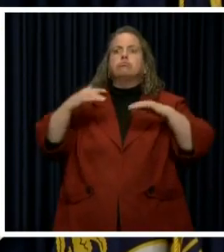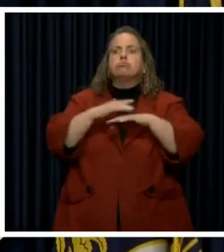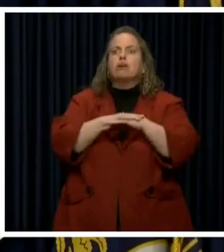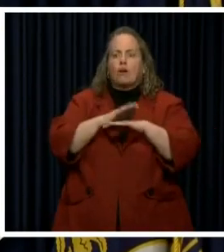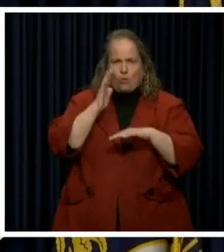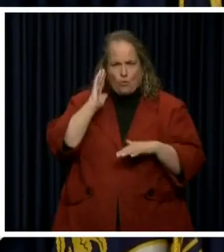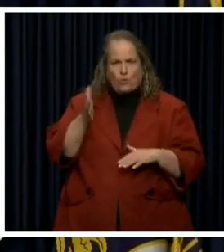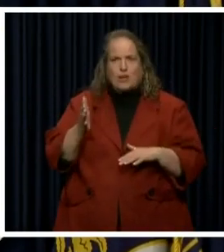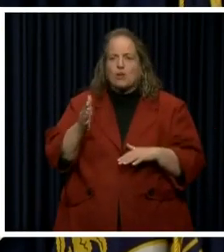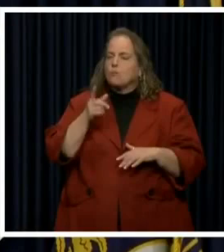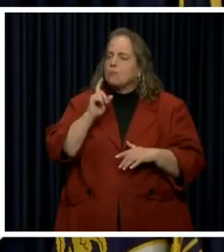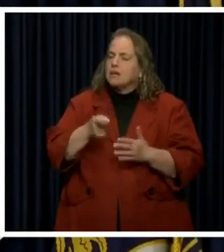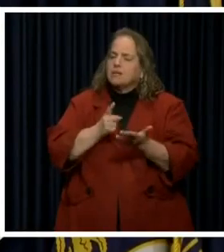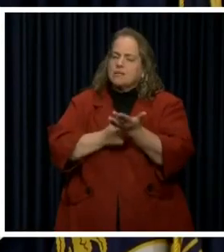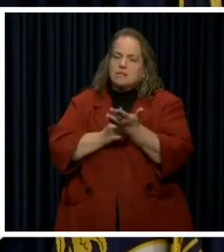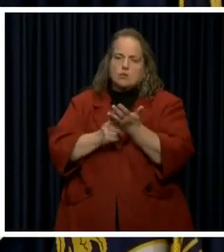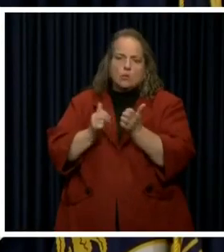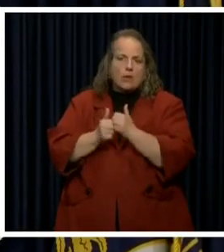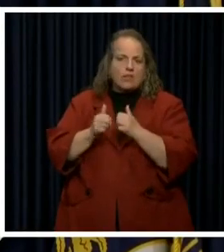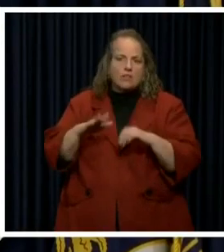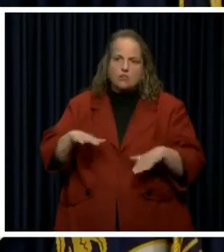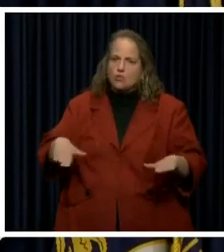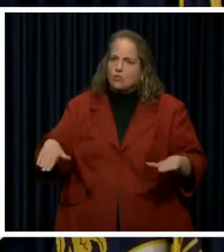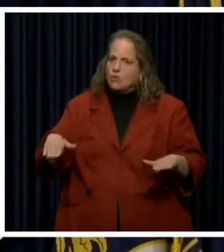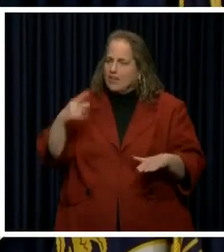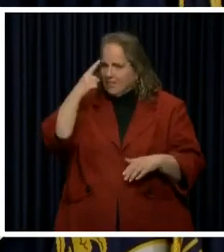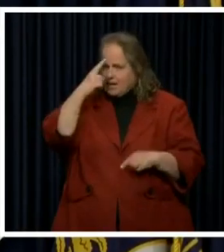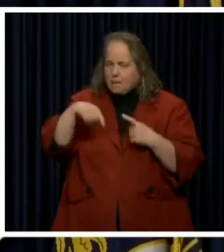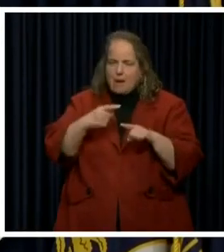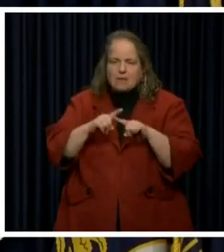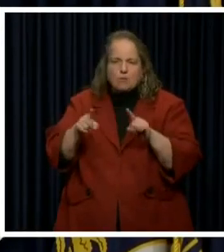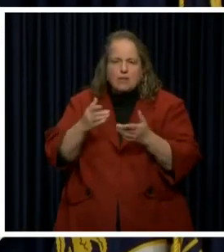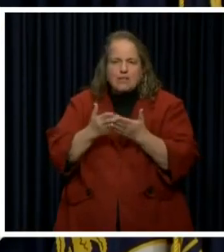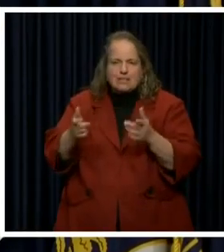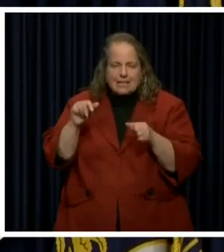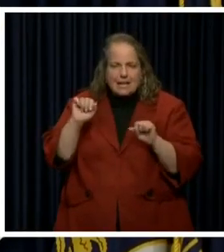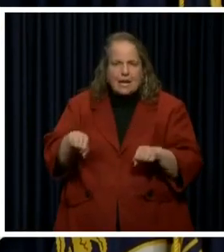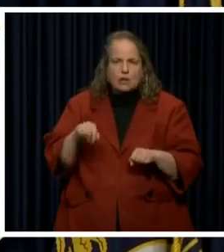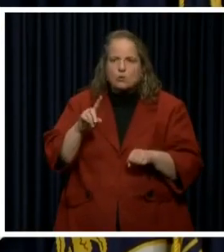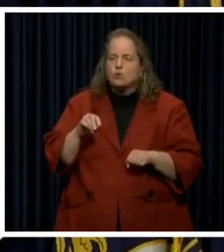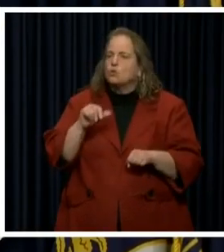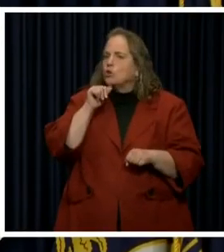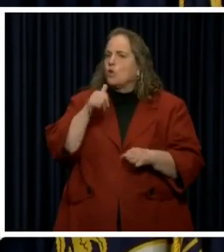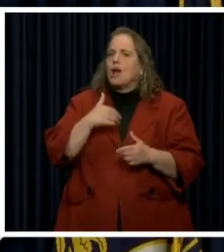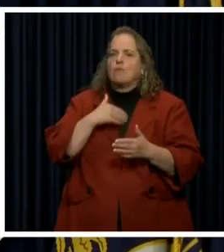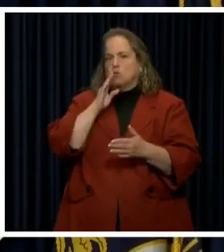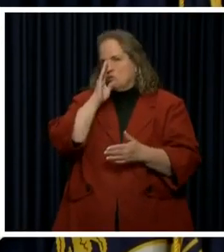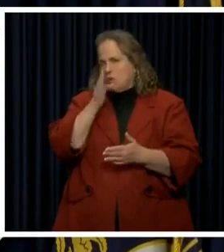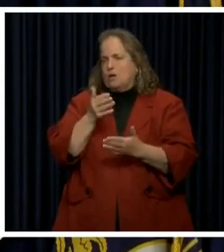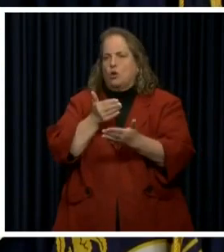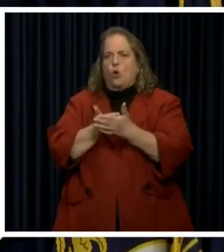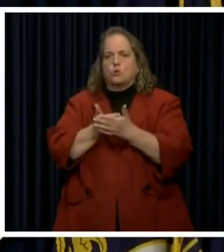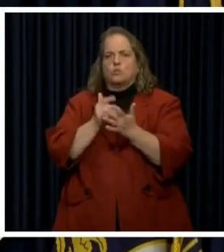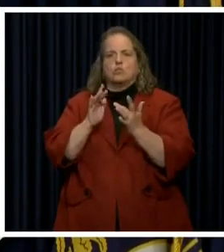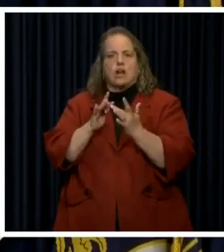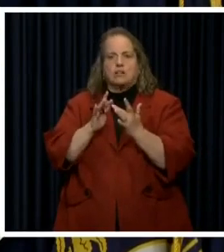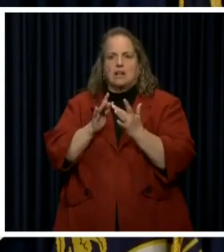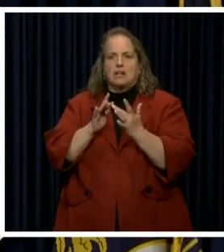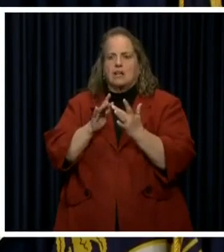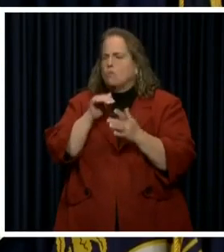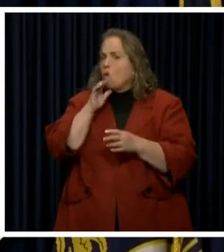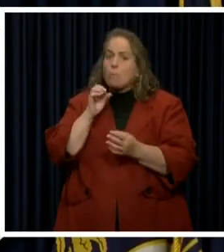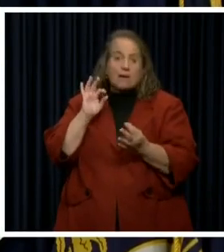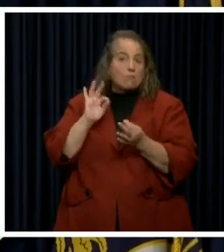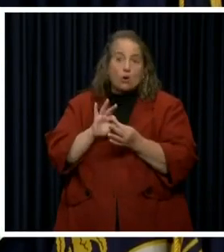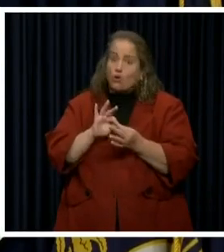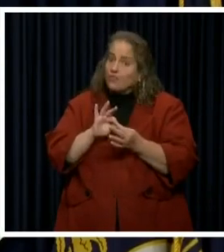you got to talk to them about it. Think about different things that they can do that don't have that direct, close contact. I know it won't be